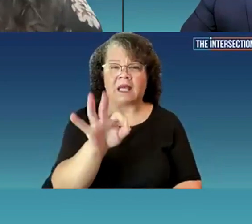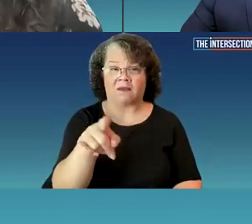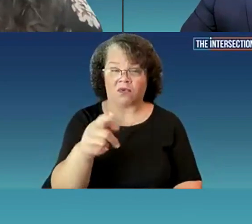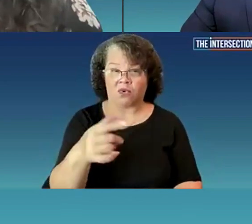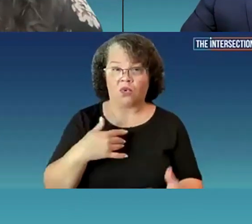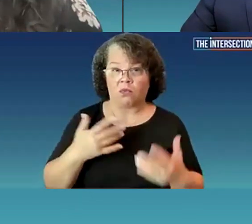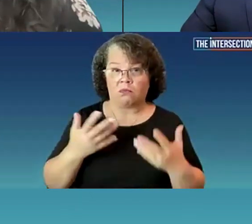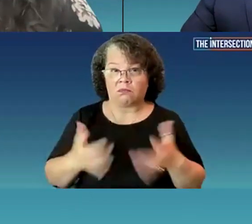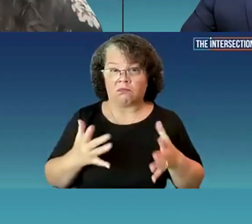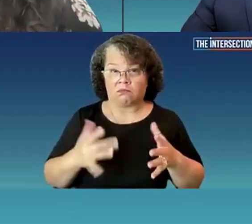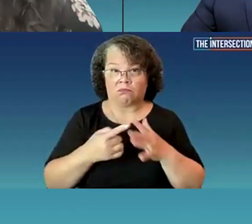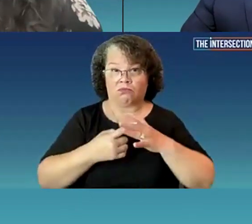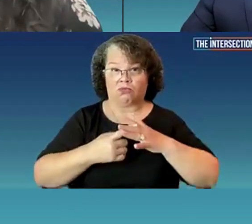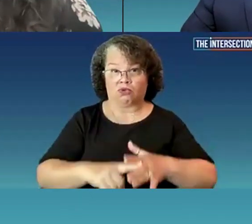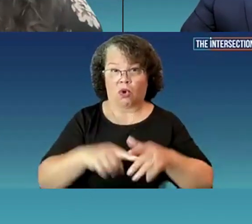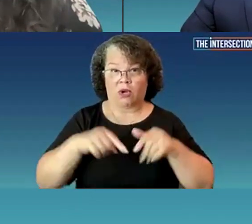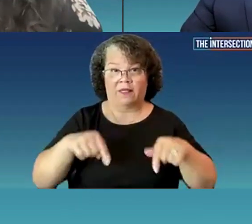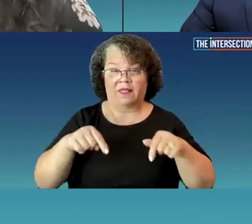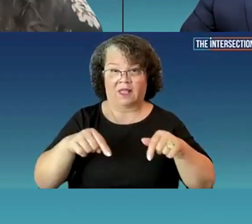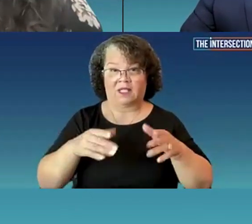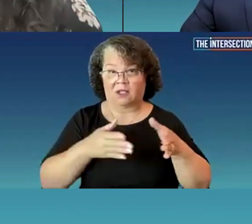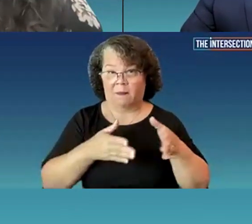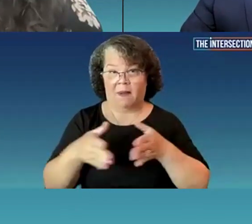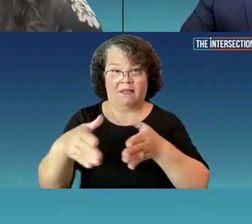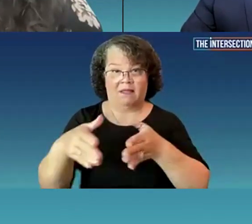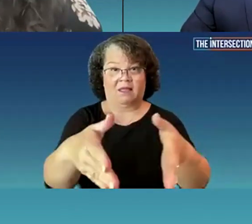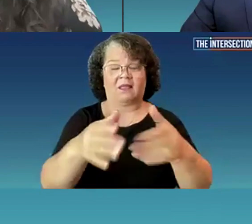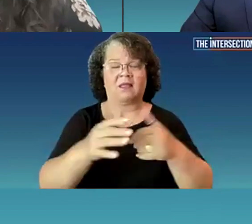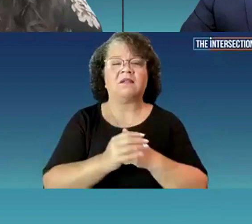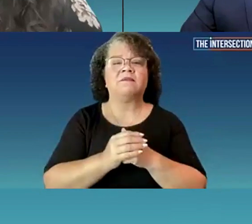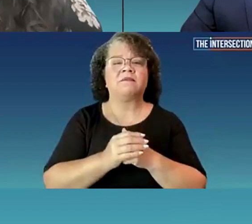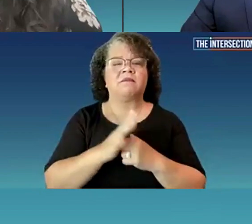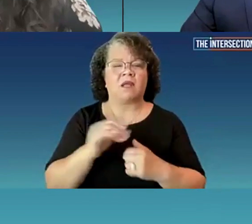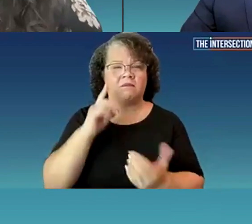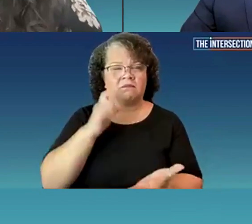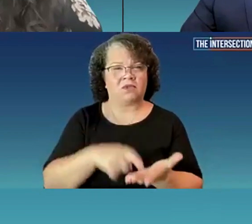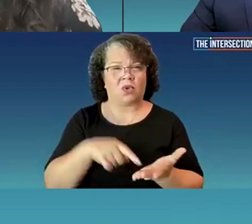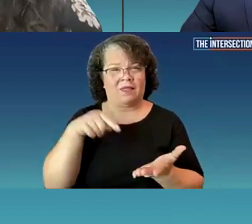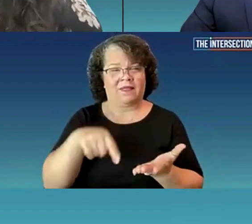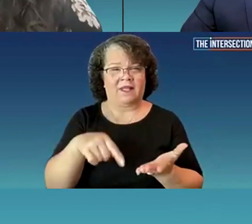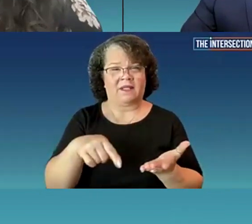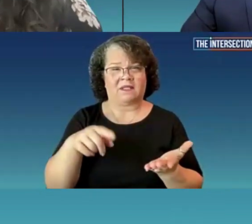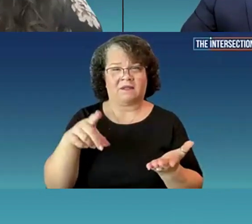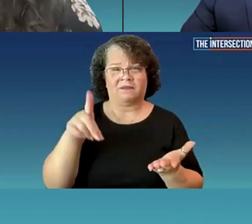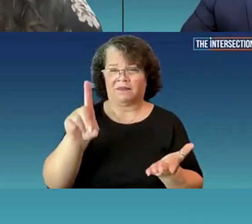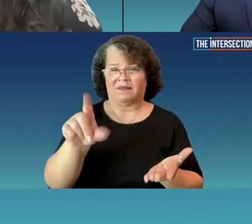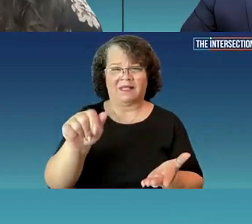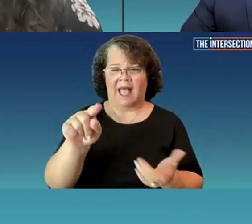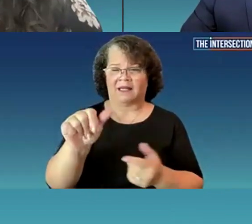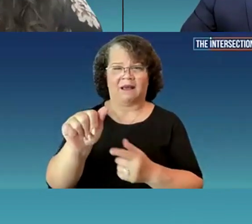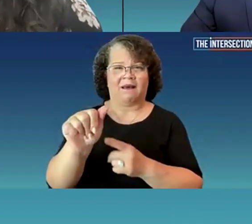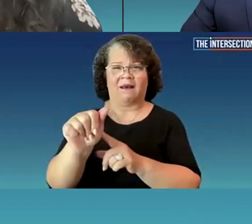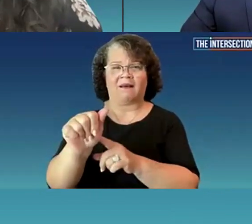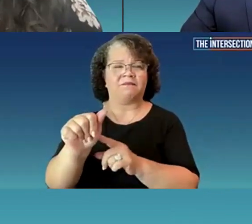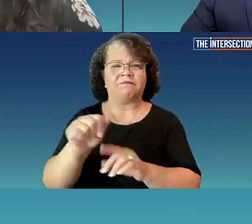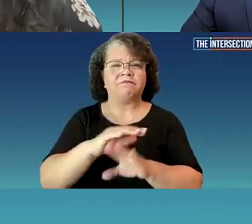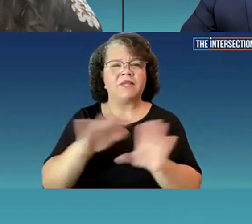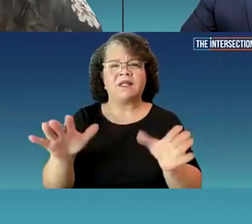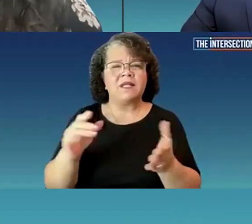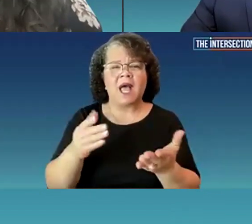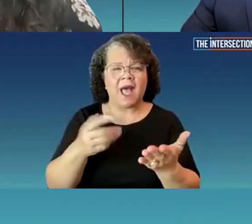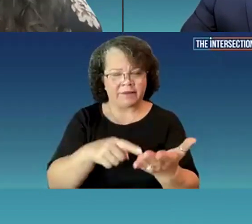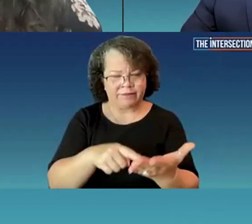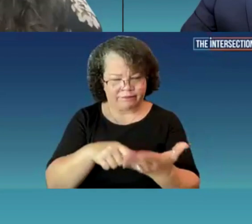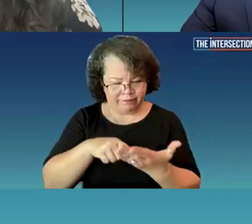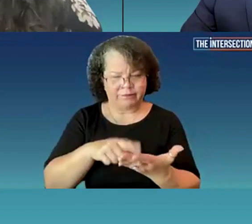started on this journey and you see that this data is not really telling us or showing us where